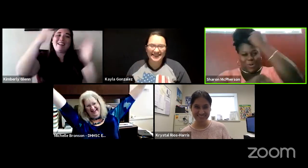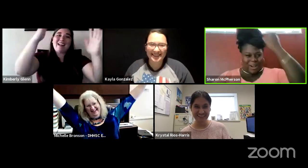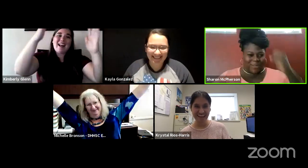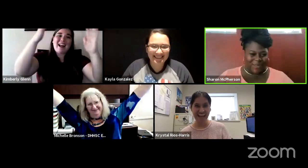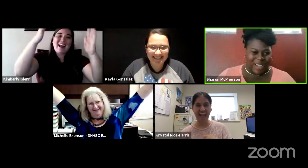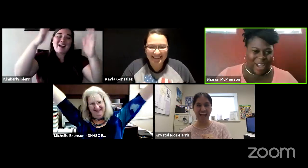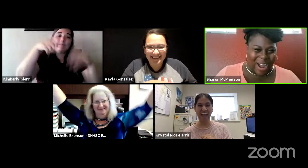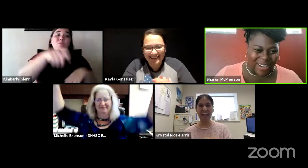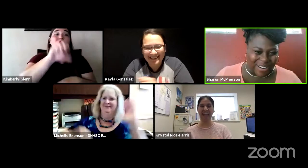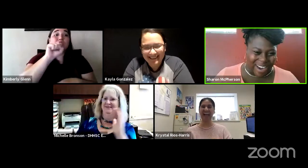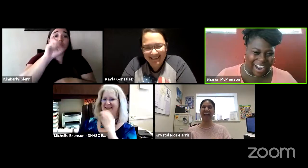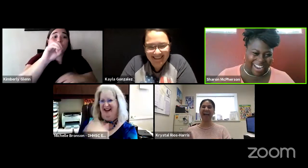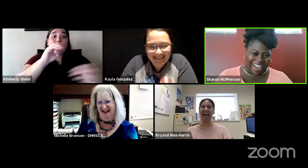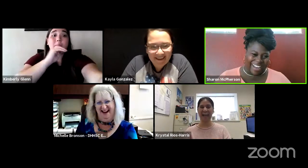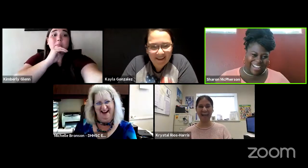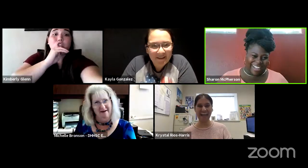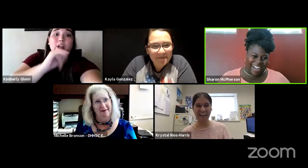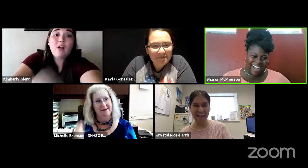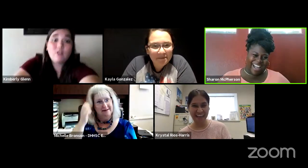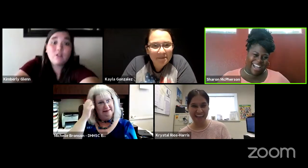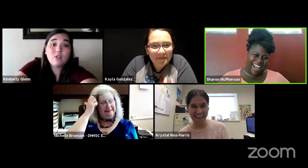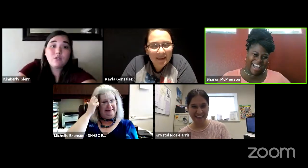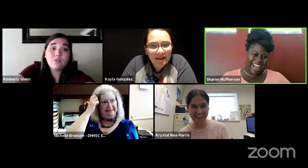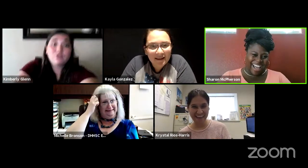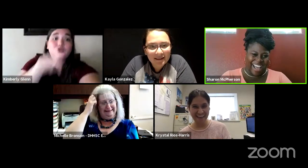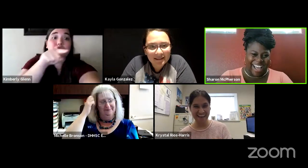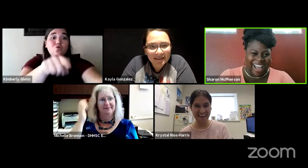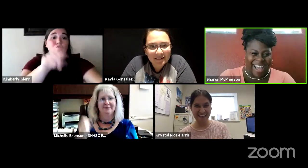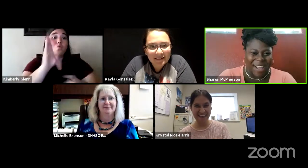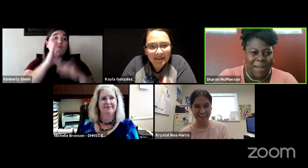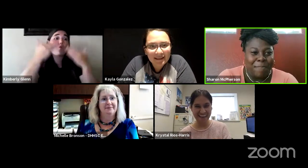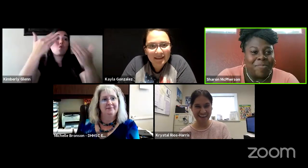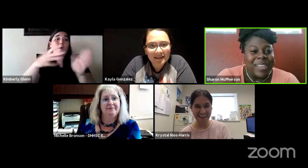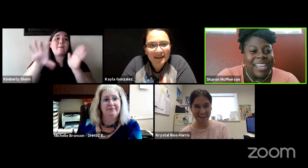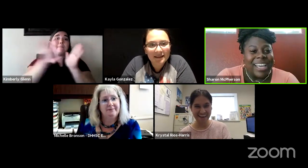Michelle is the winner. All right.